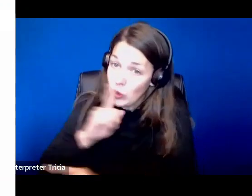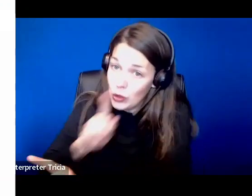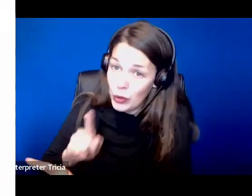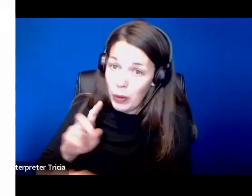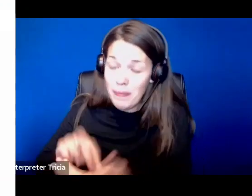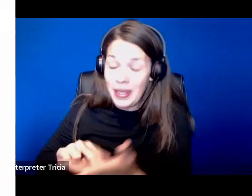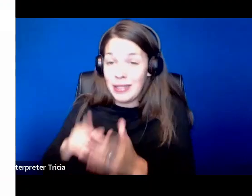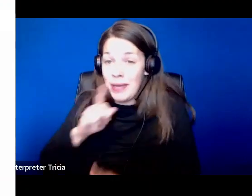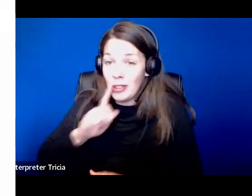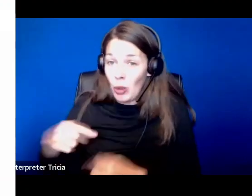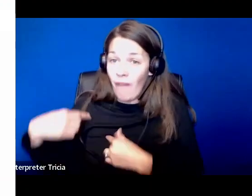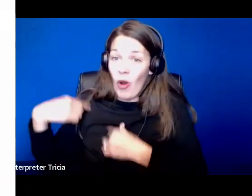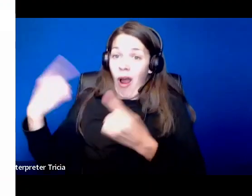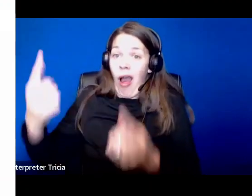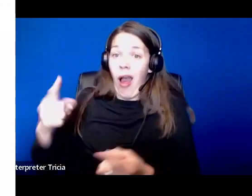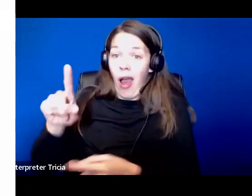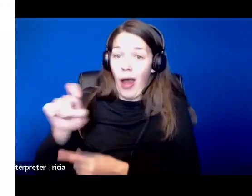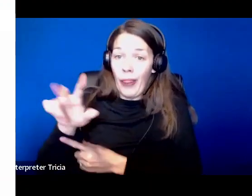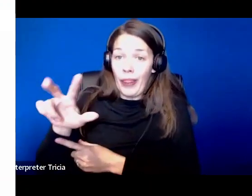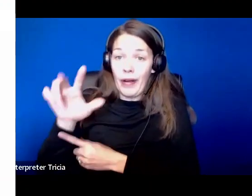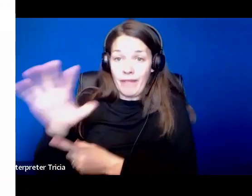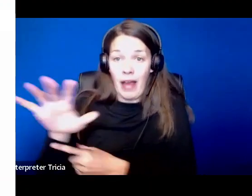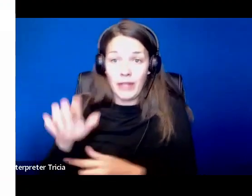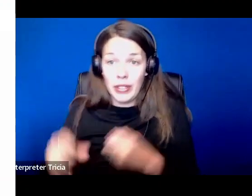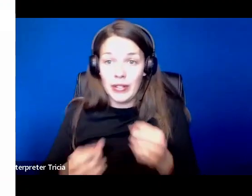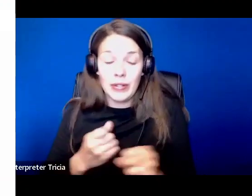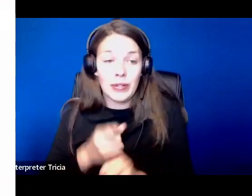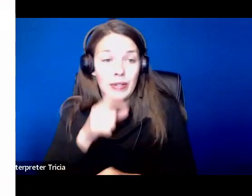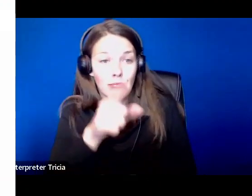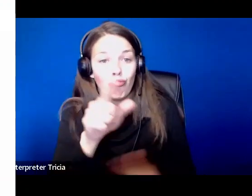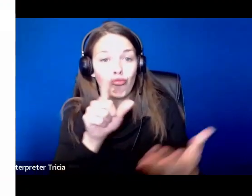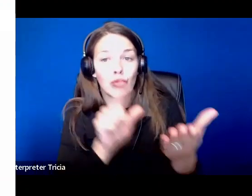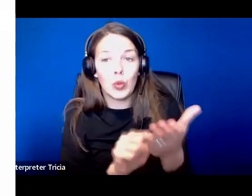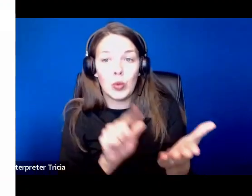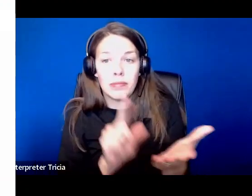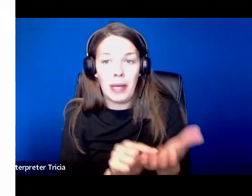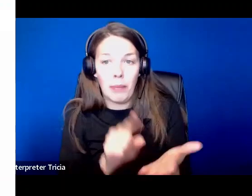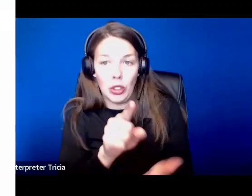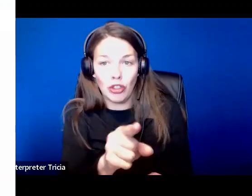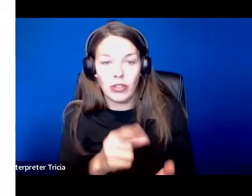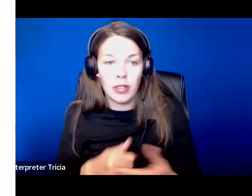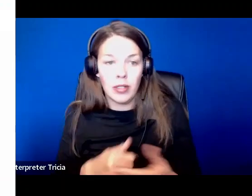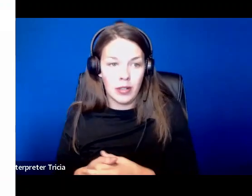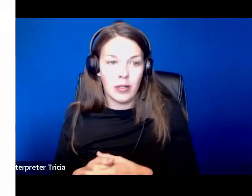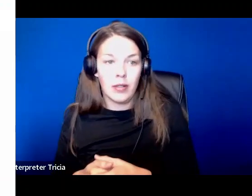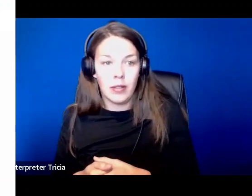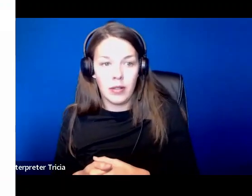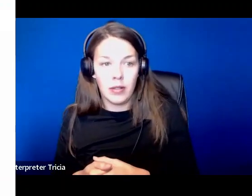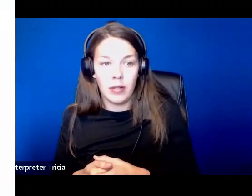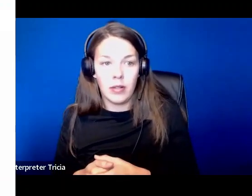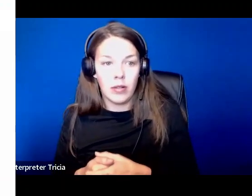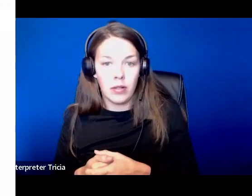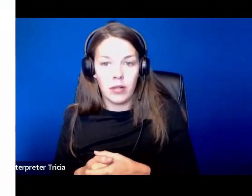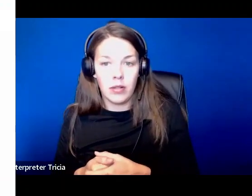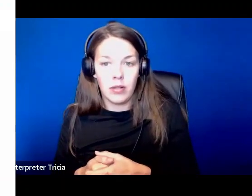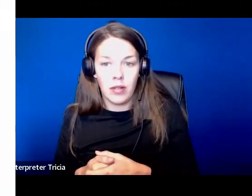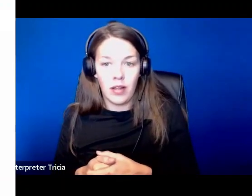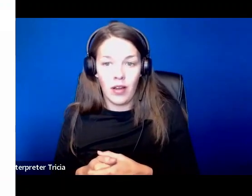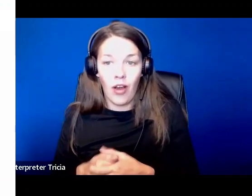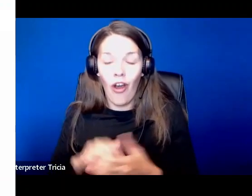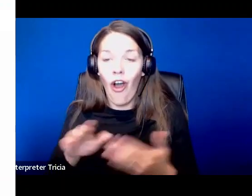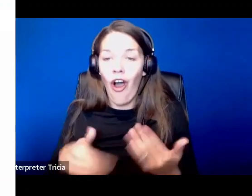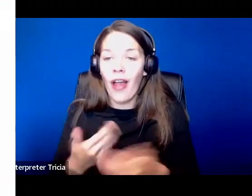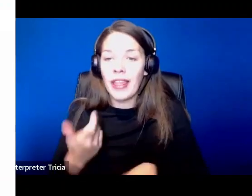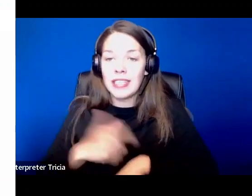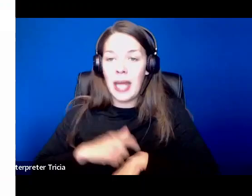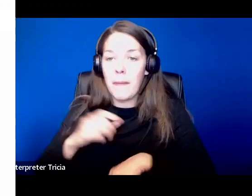So I particularly like this. Well, these are newspaper clippings. Somebody went and researched all the times that nobody wants to